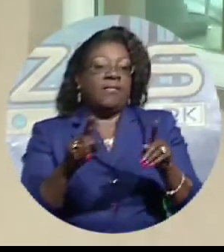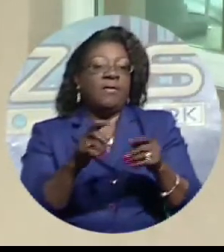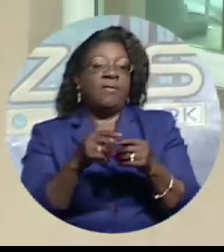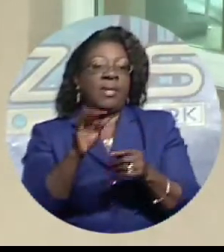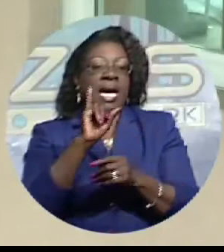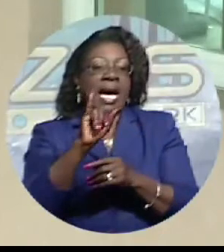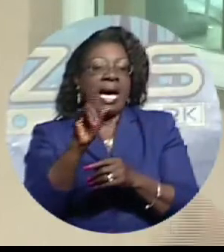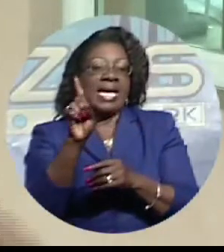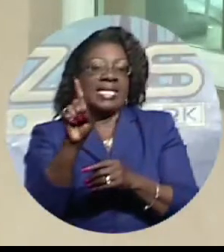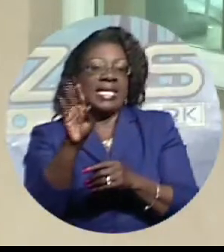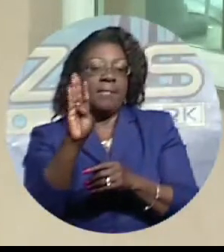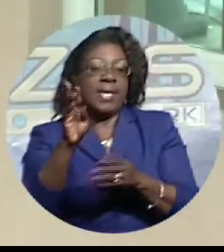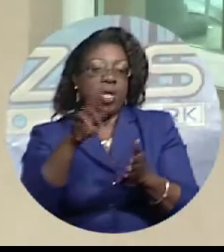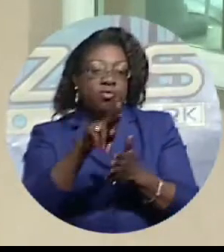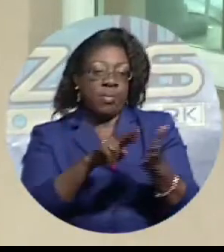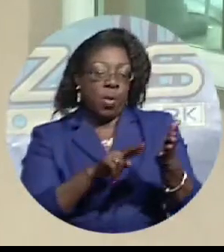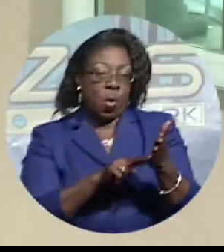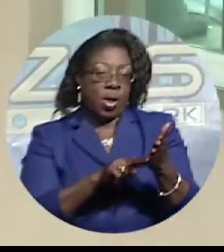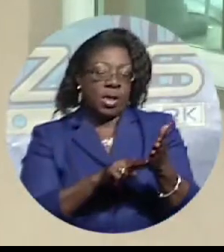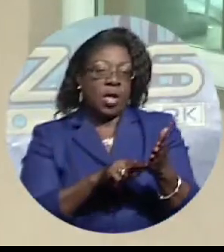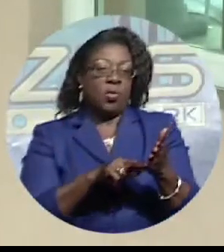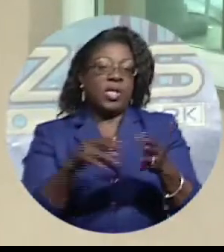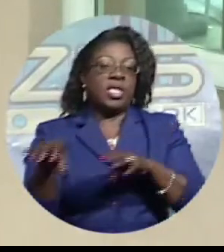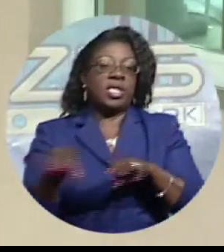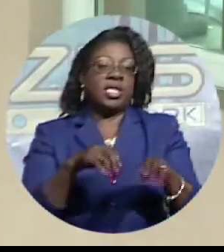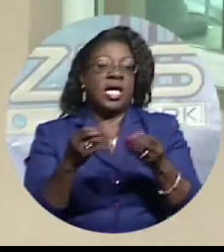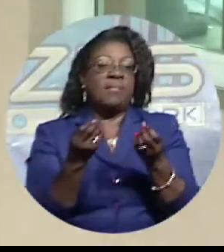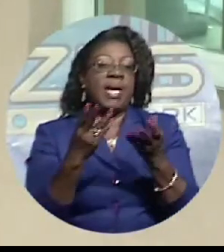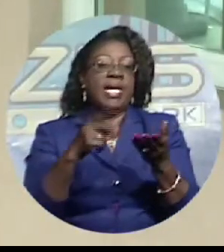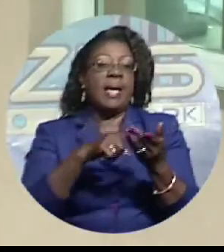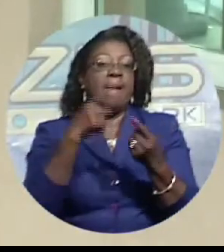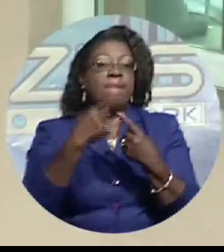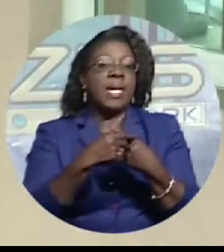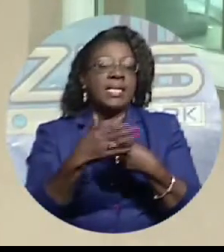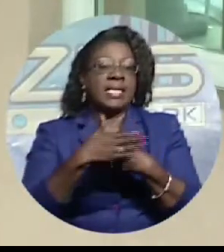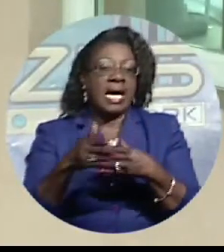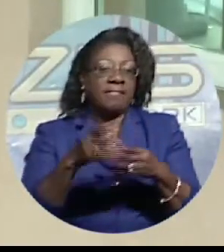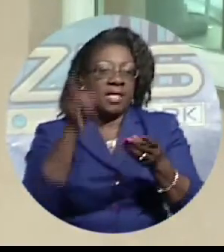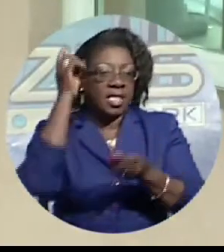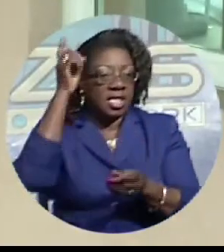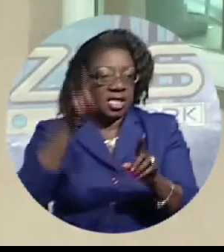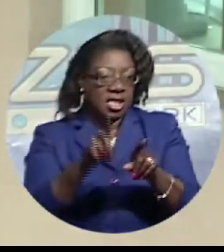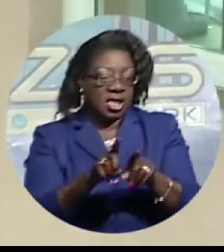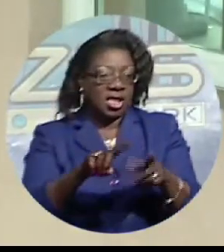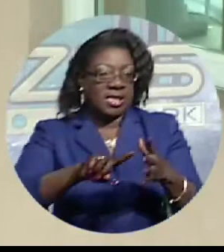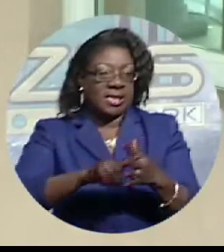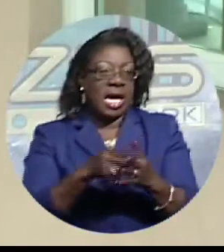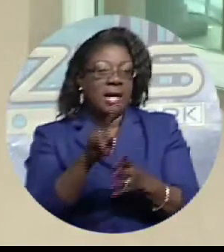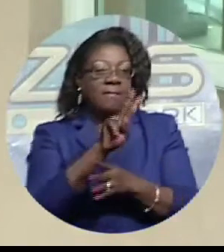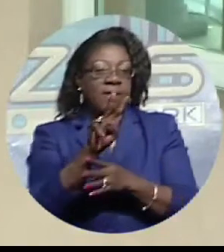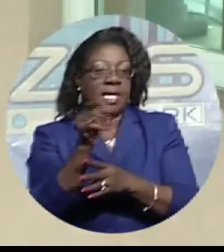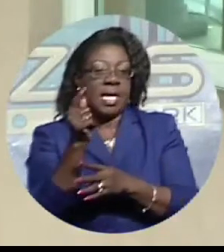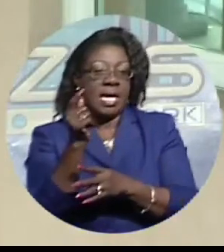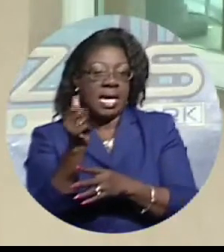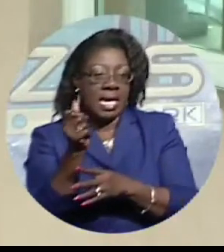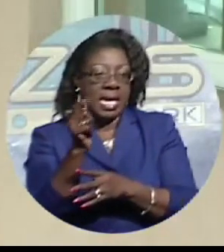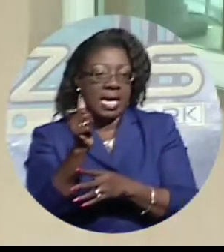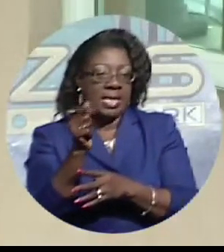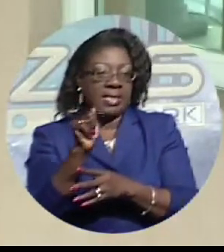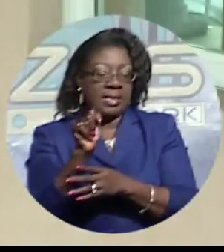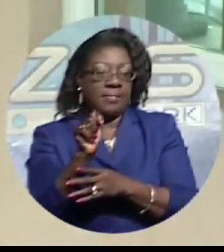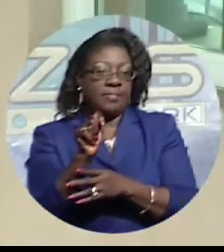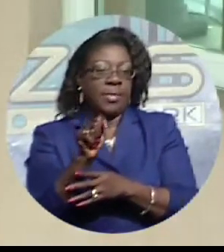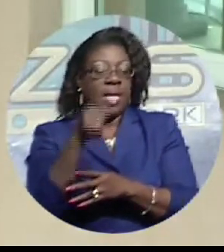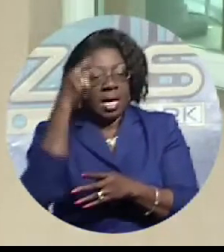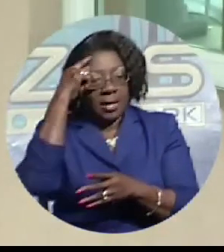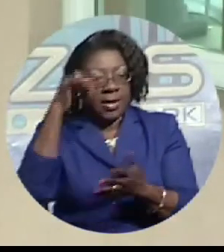done, you know, many months after the decision to implement VAT. So what happened is that I